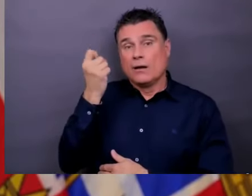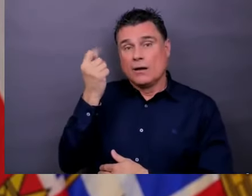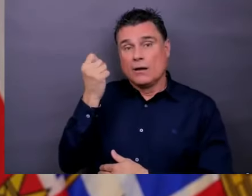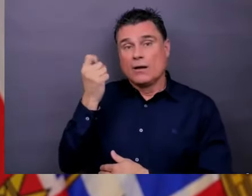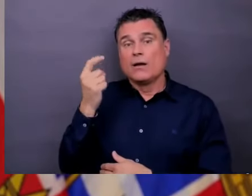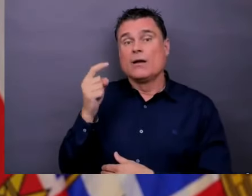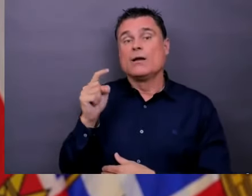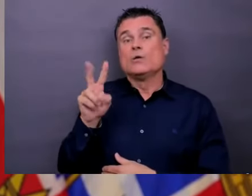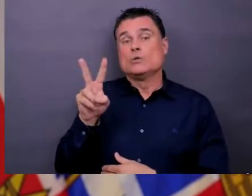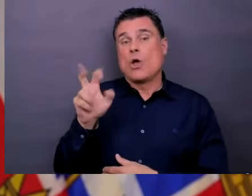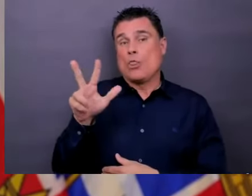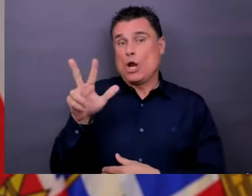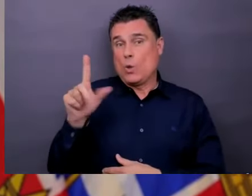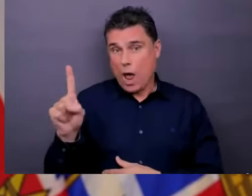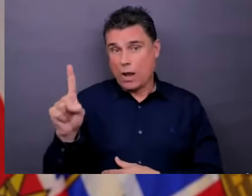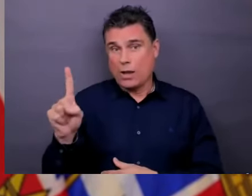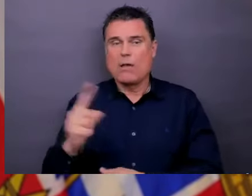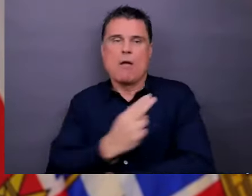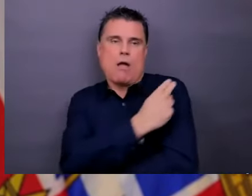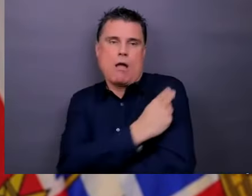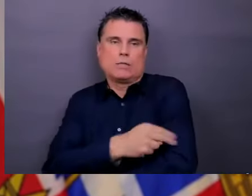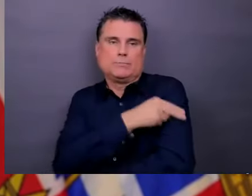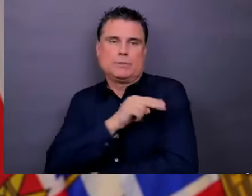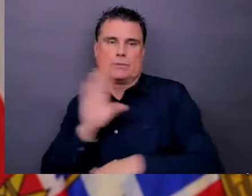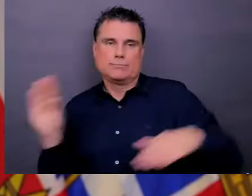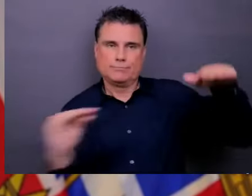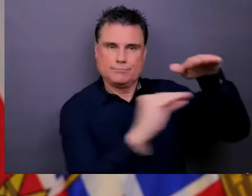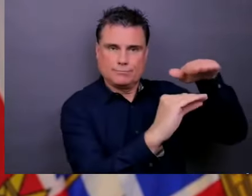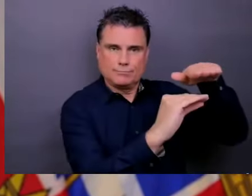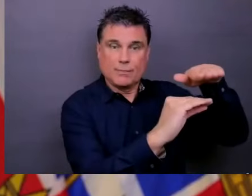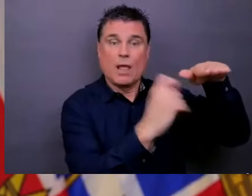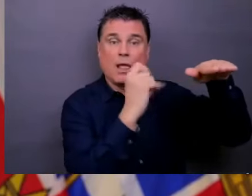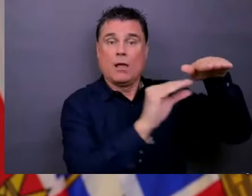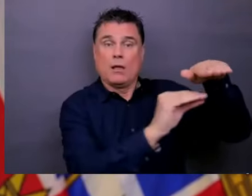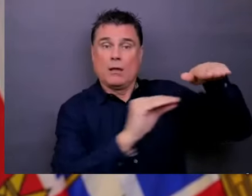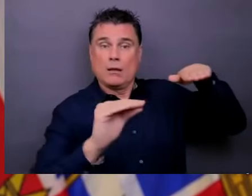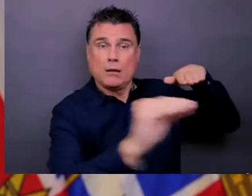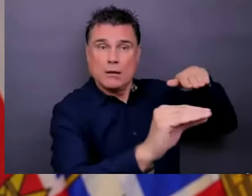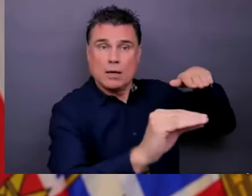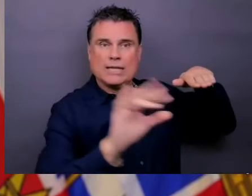of whom are in critical care or ICU. And an additional